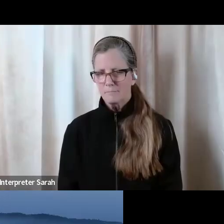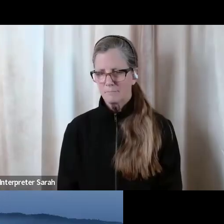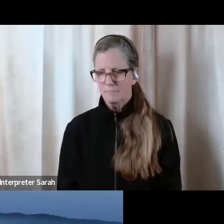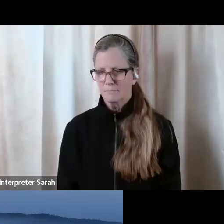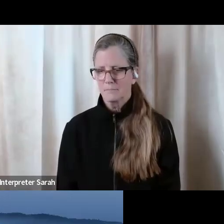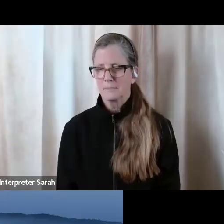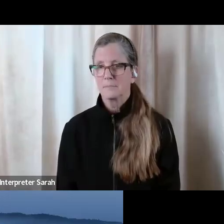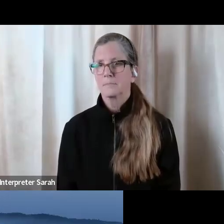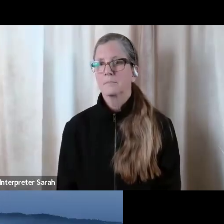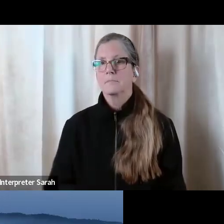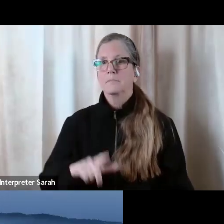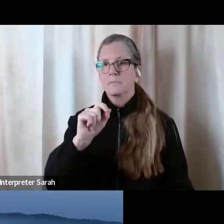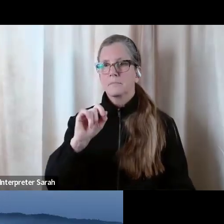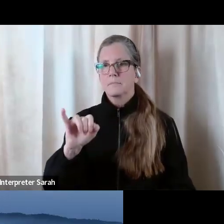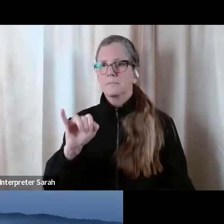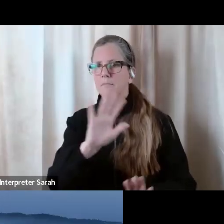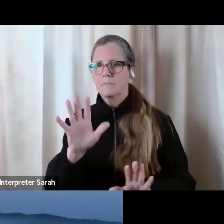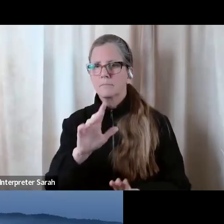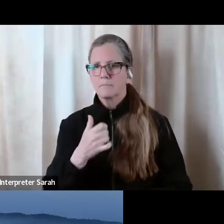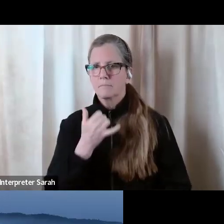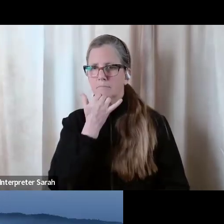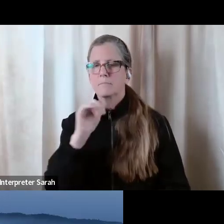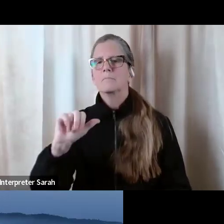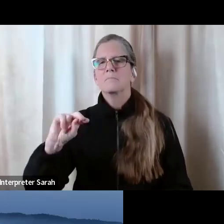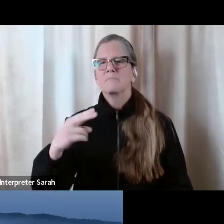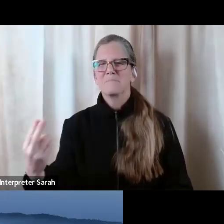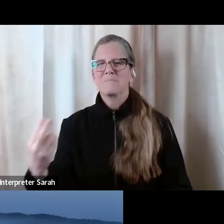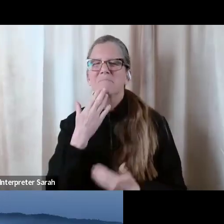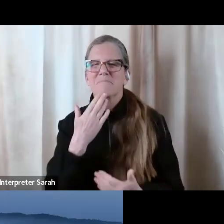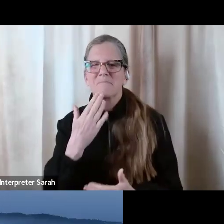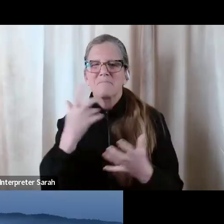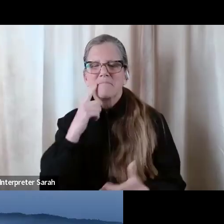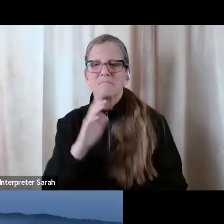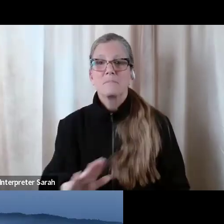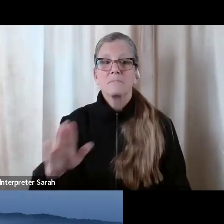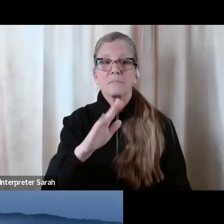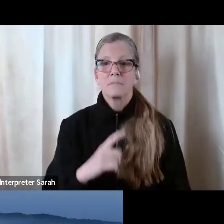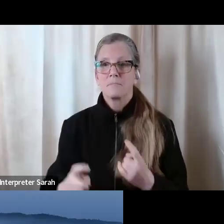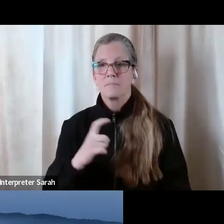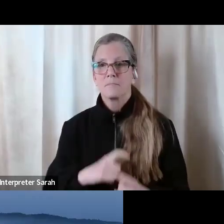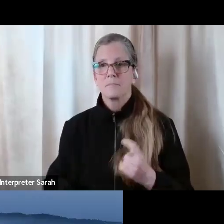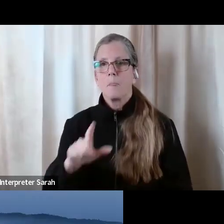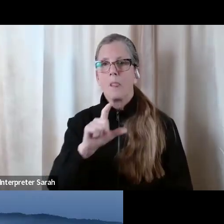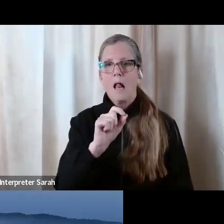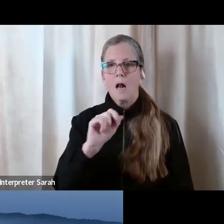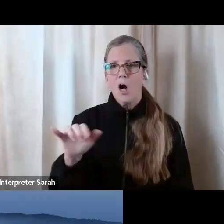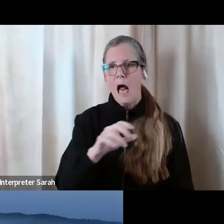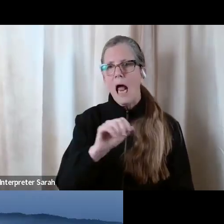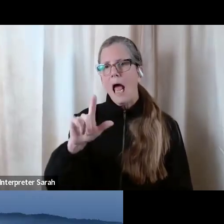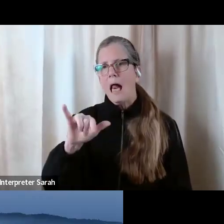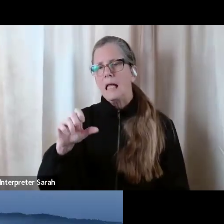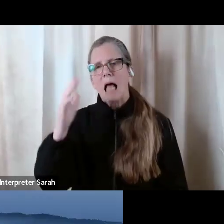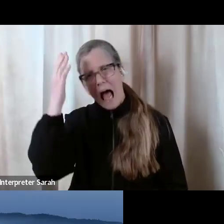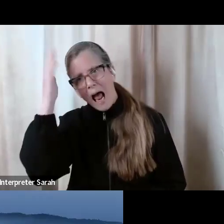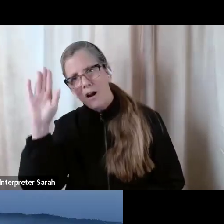All right. Well, thank you so much for your questions. I know Lloyd, Lisa, you have to jump, but I see